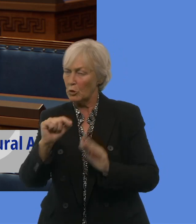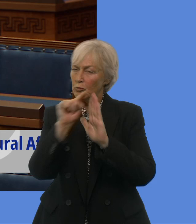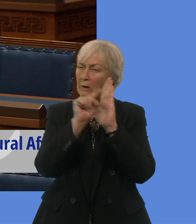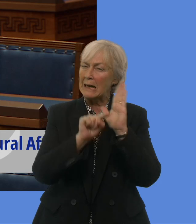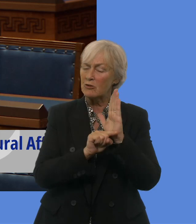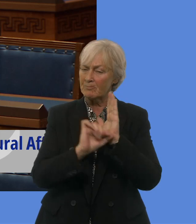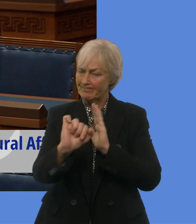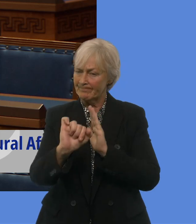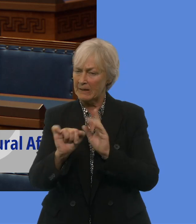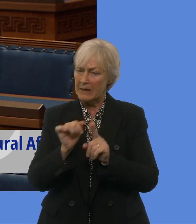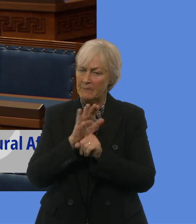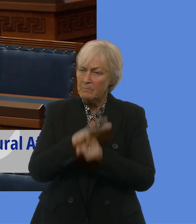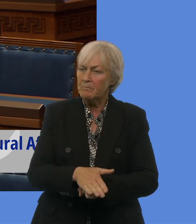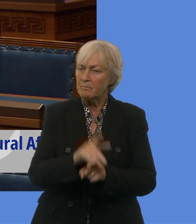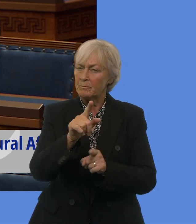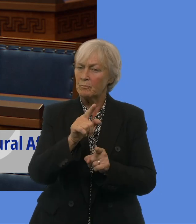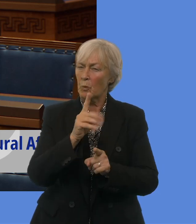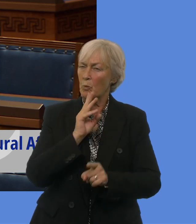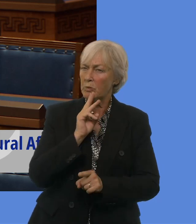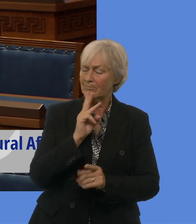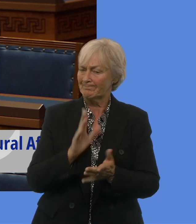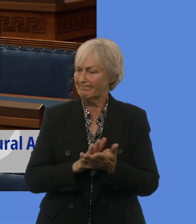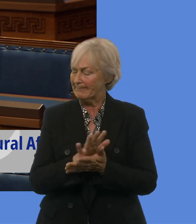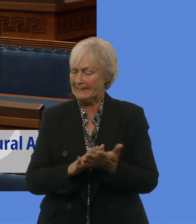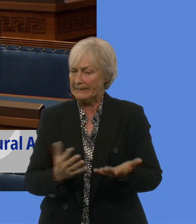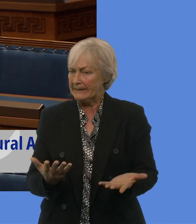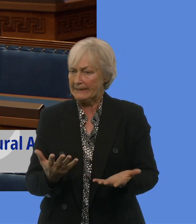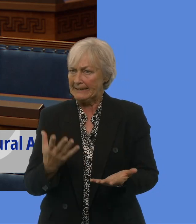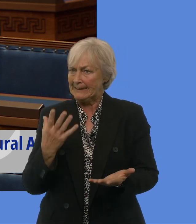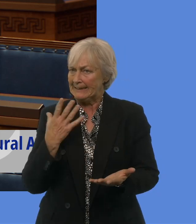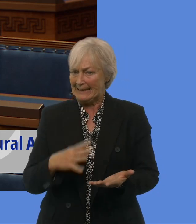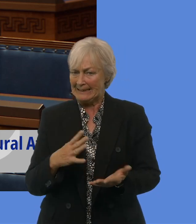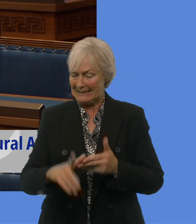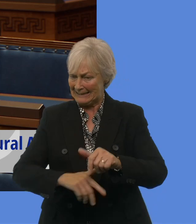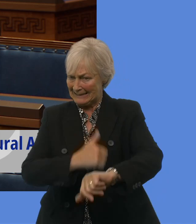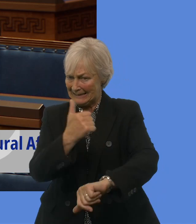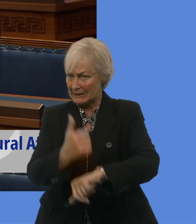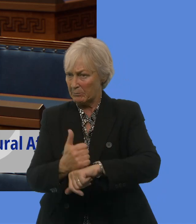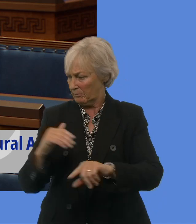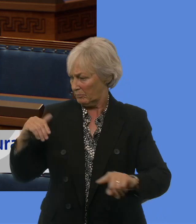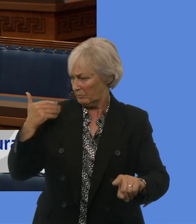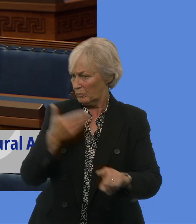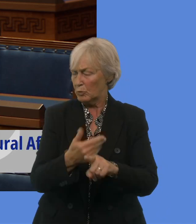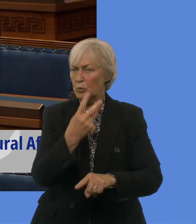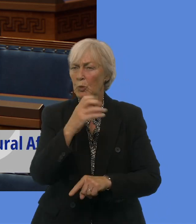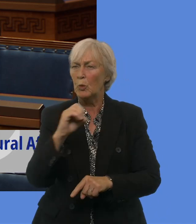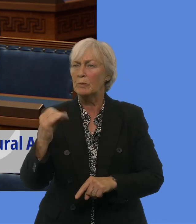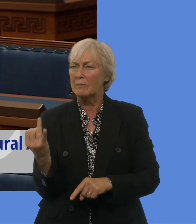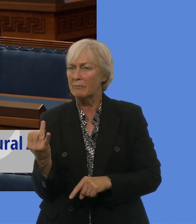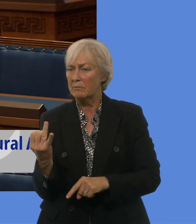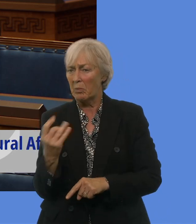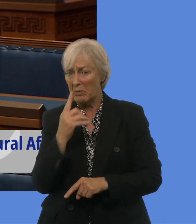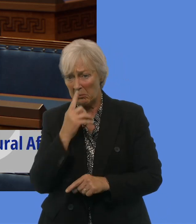enforcement arrangements for Northern Ireland Water, as I have outlined in regards to that setup that's been in place since 2007. I don't think